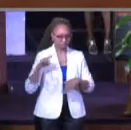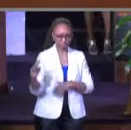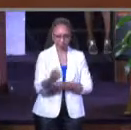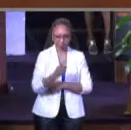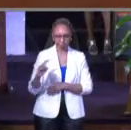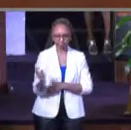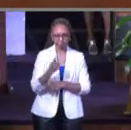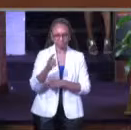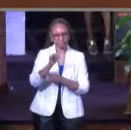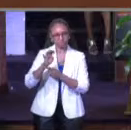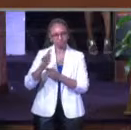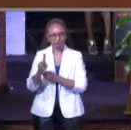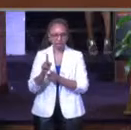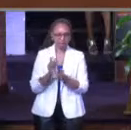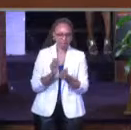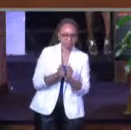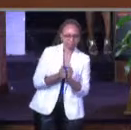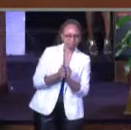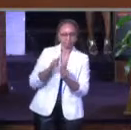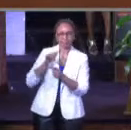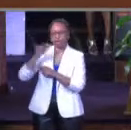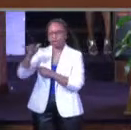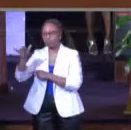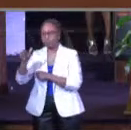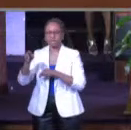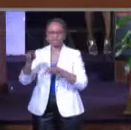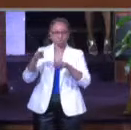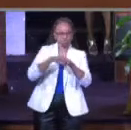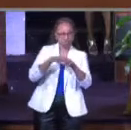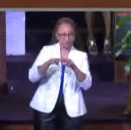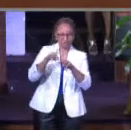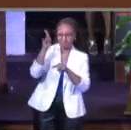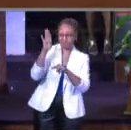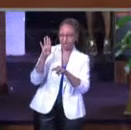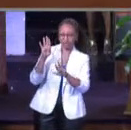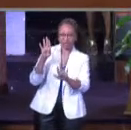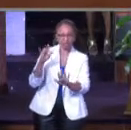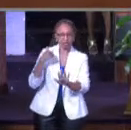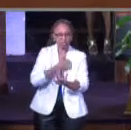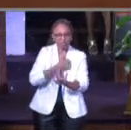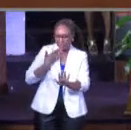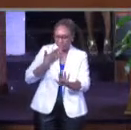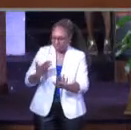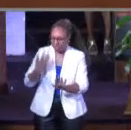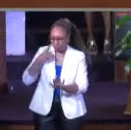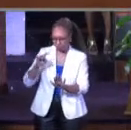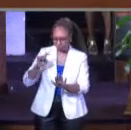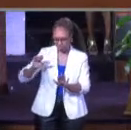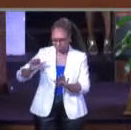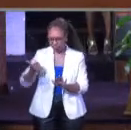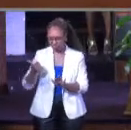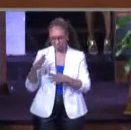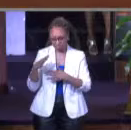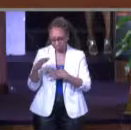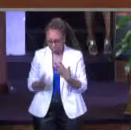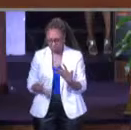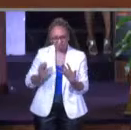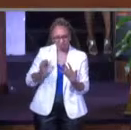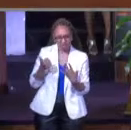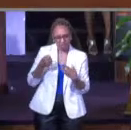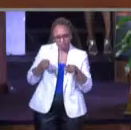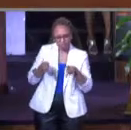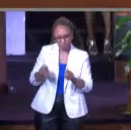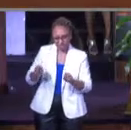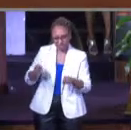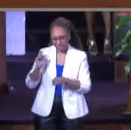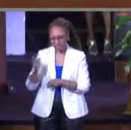as we're on the train and on airplanes, God, we thank you for another chance just to praise your name. Forgive us, oh God,